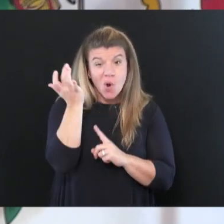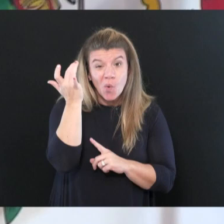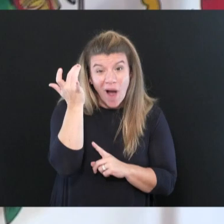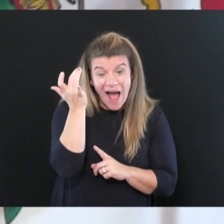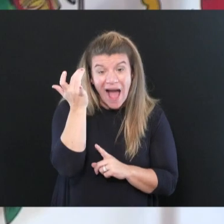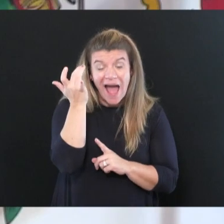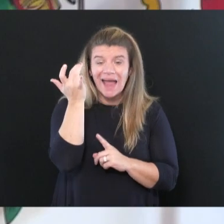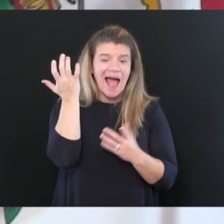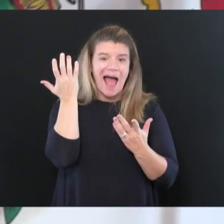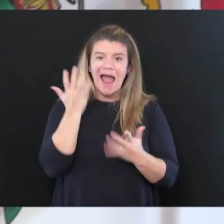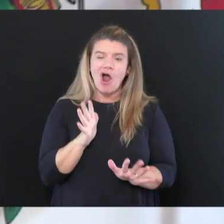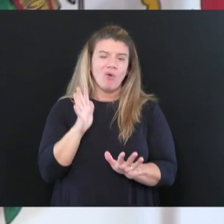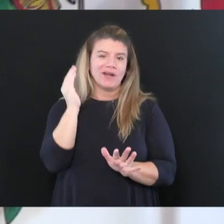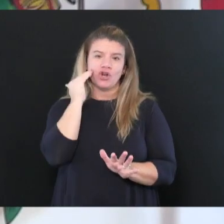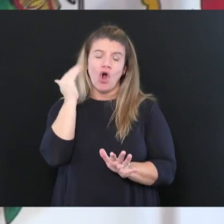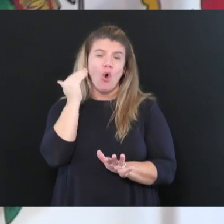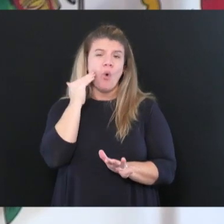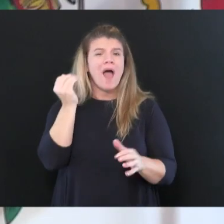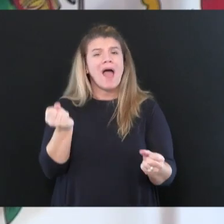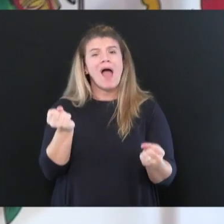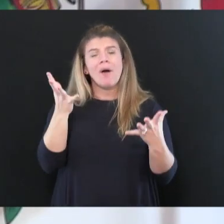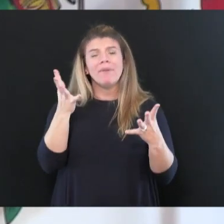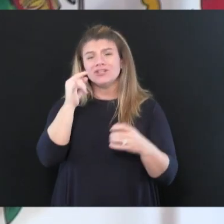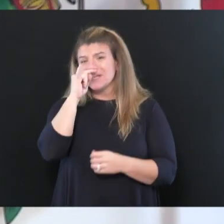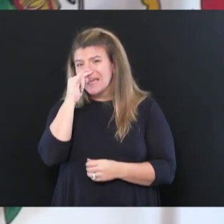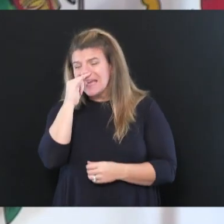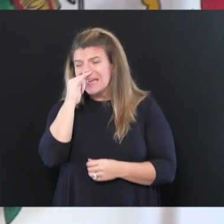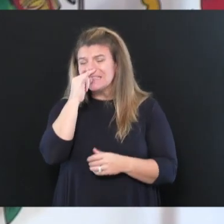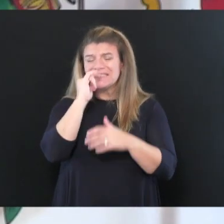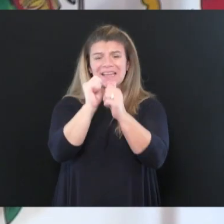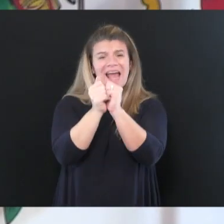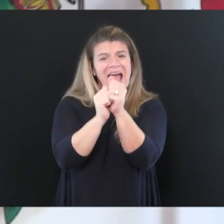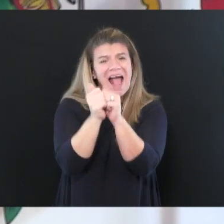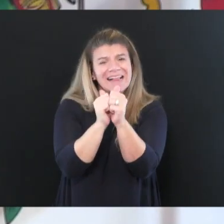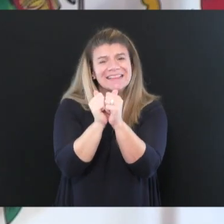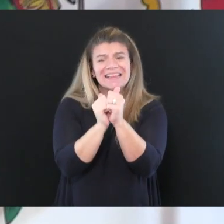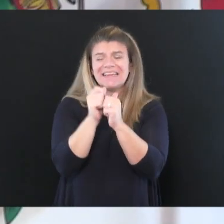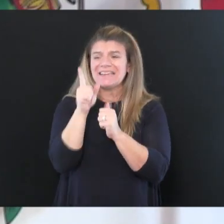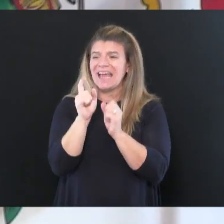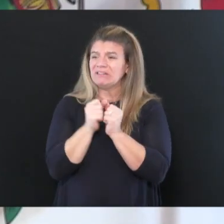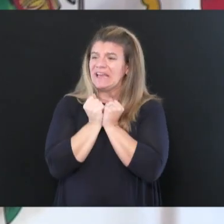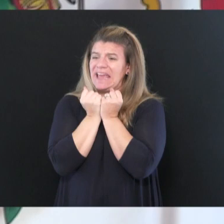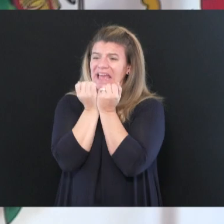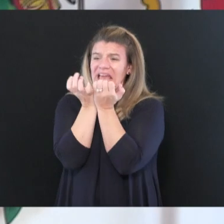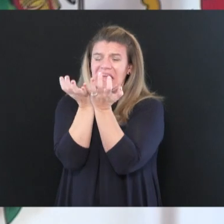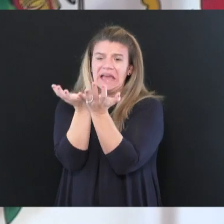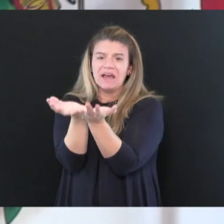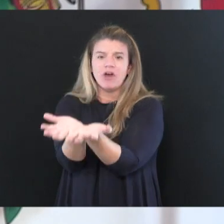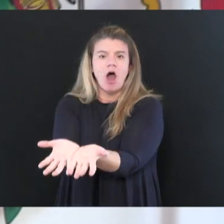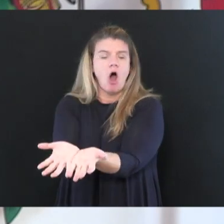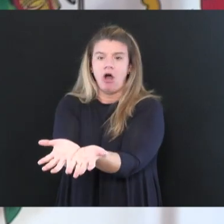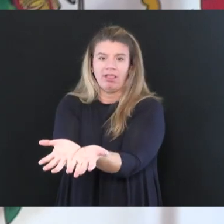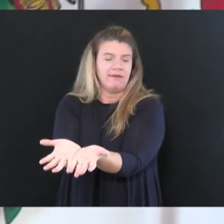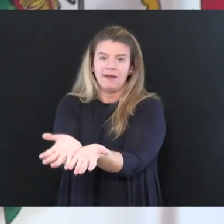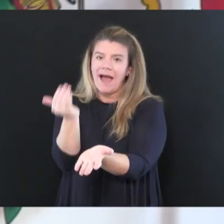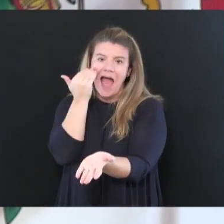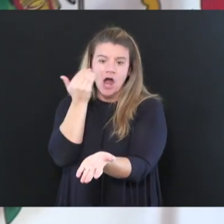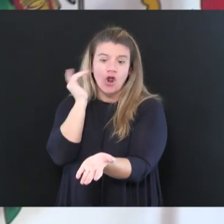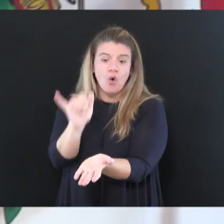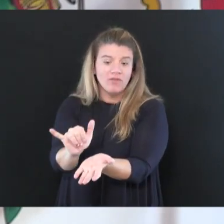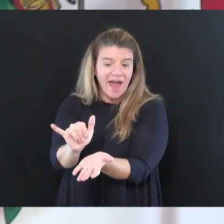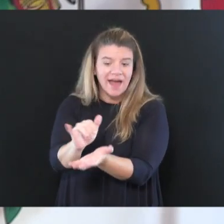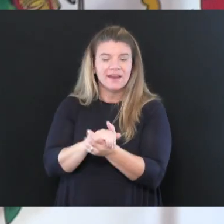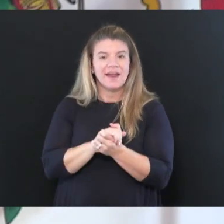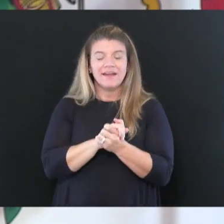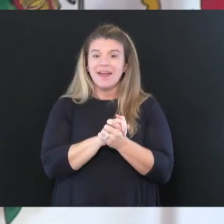know how much our kids and our athletes put into this, and I also know how badly we want to